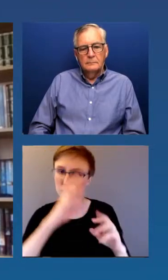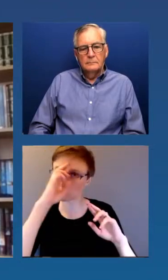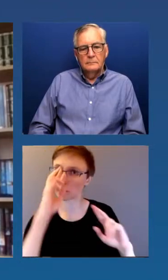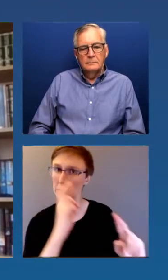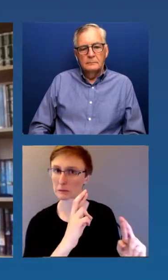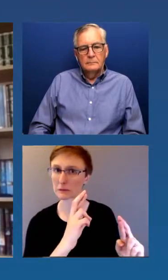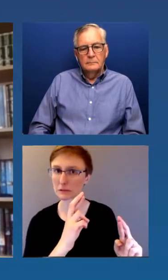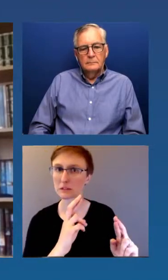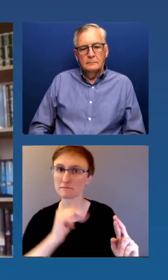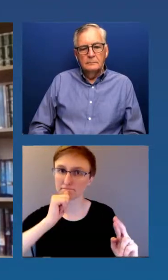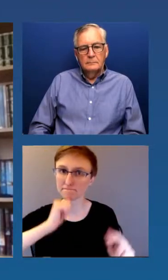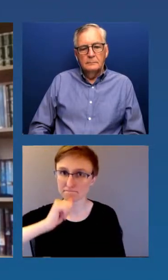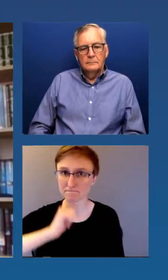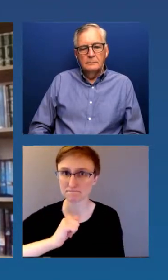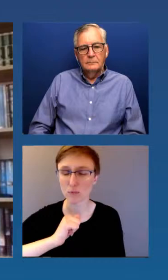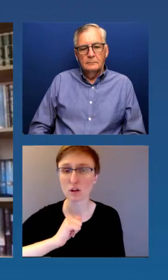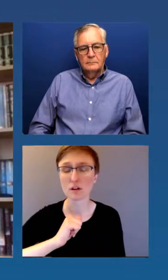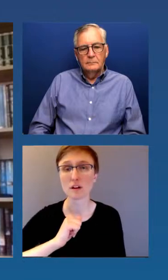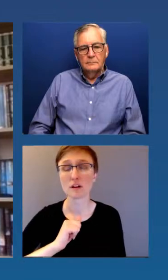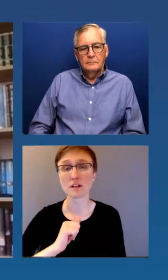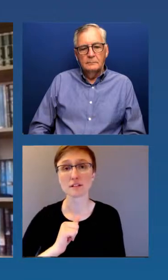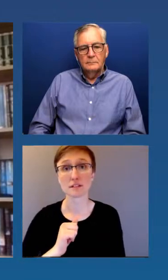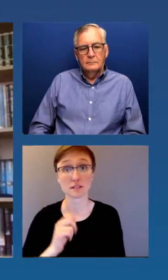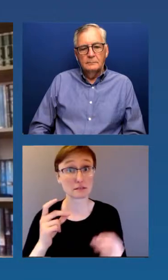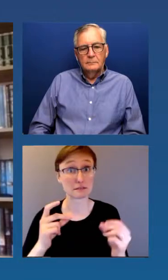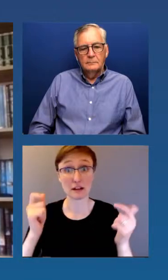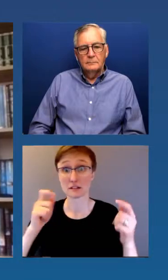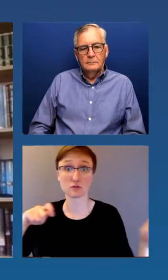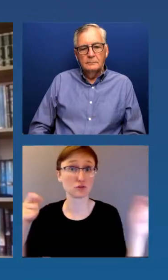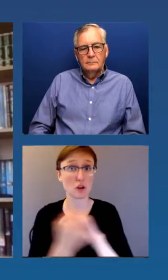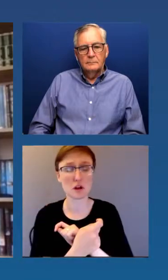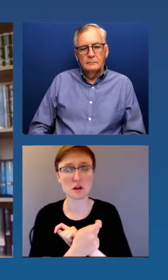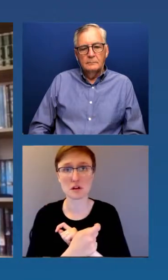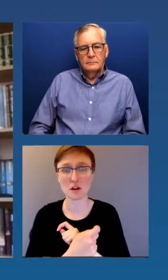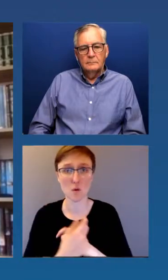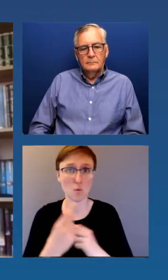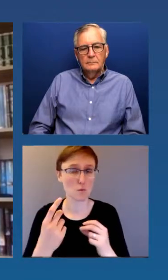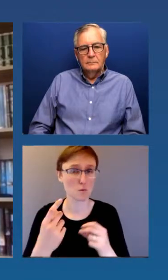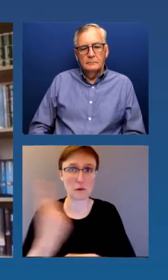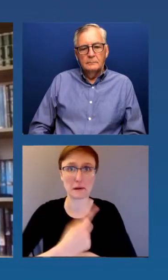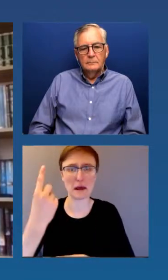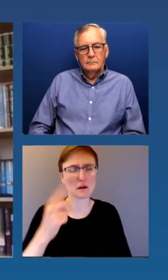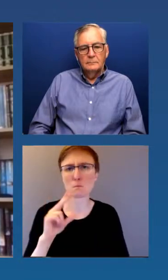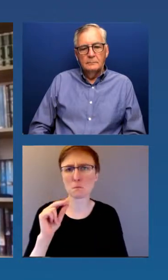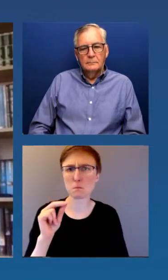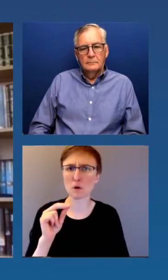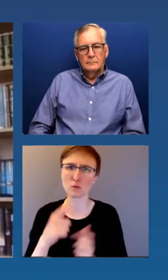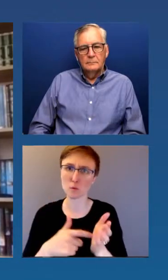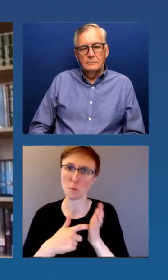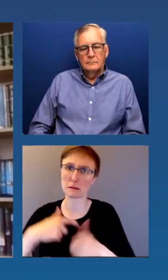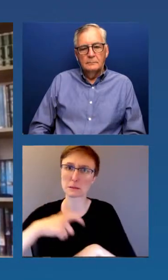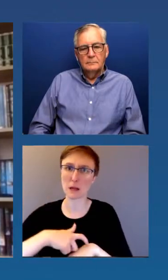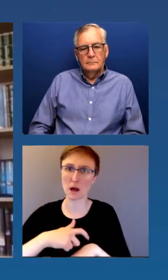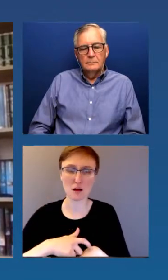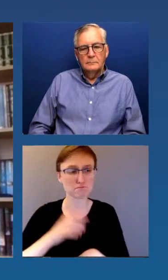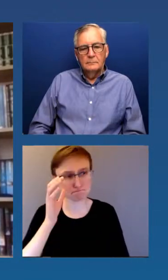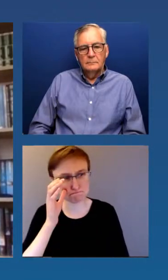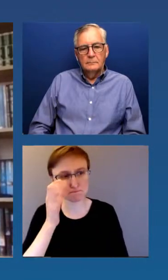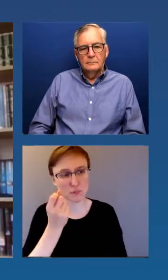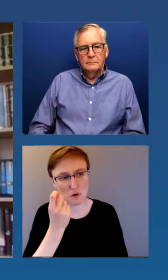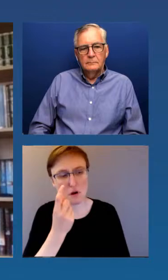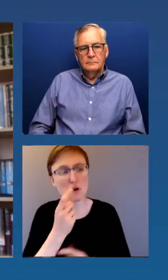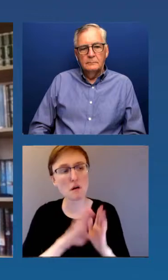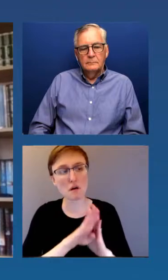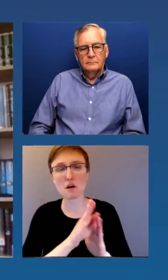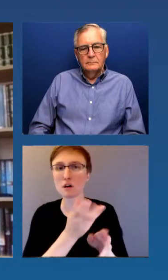and patience, because these things don't necessarily turn around on the same day. It requires time, and we've seen that. And part of the